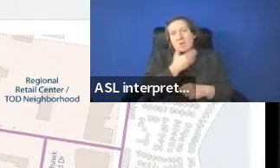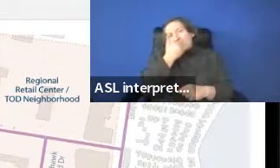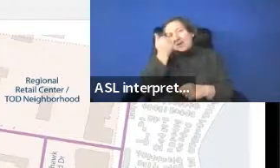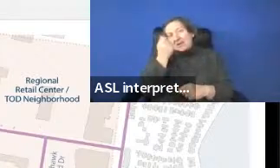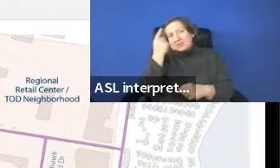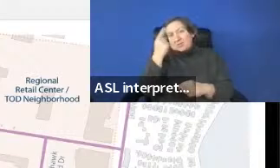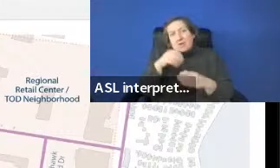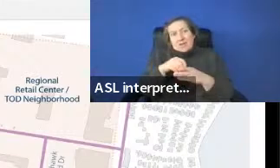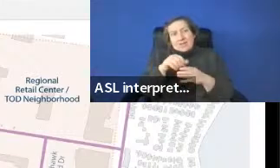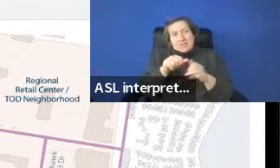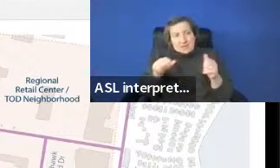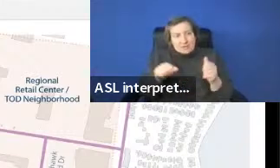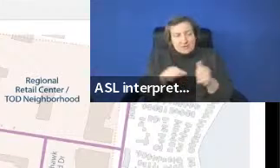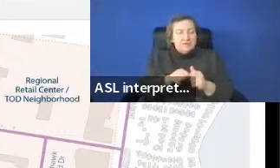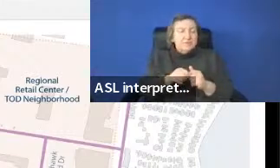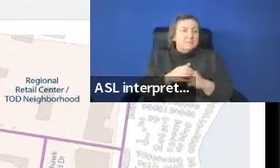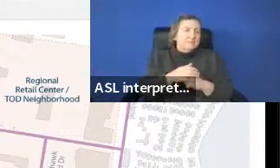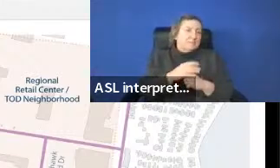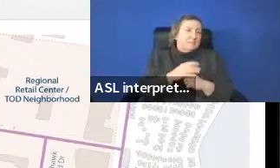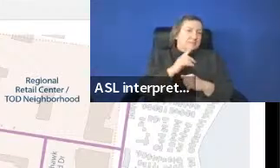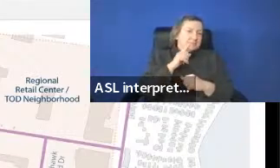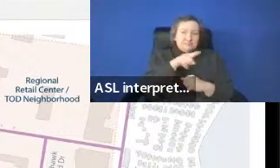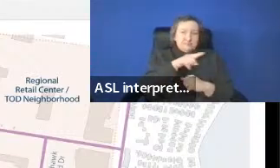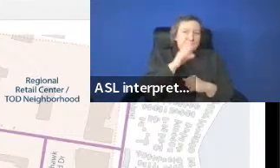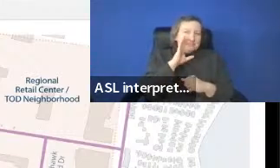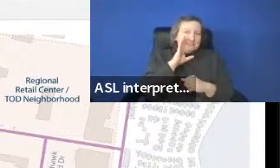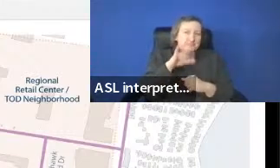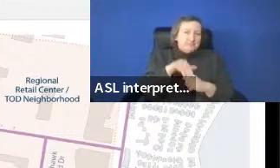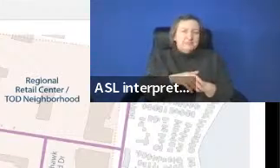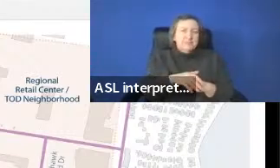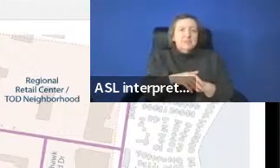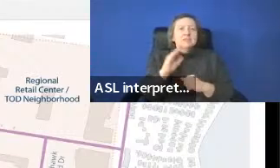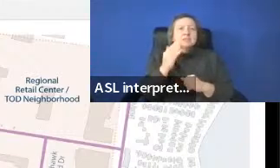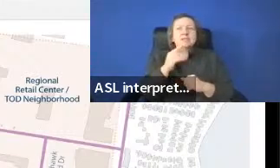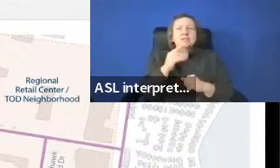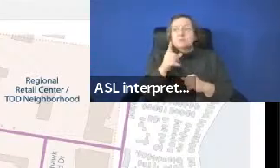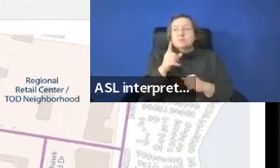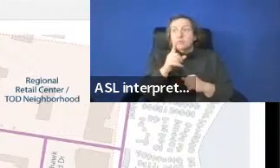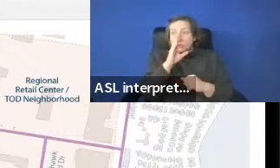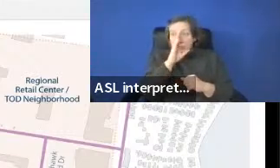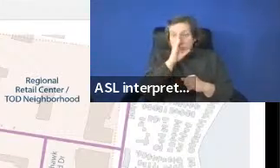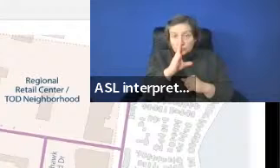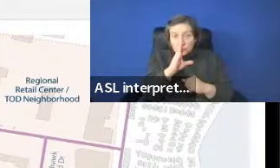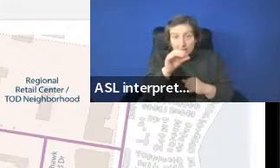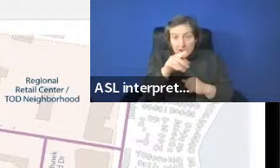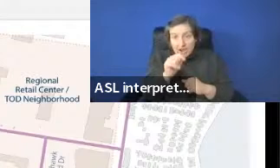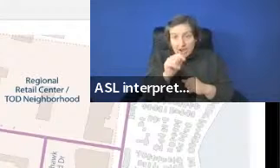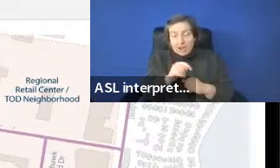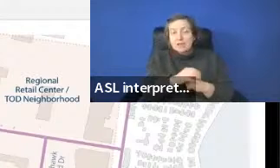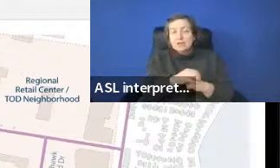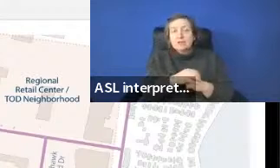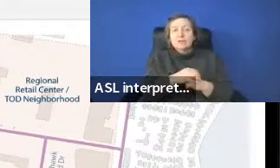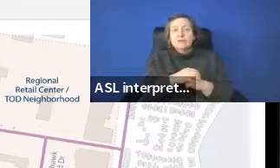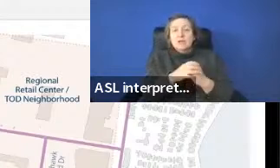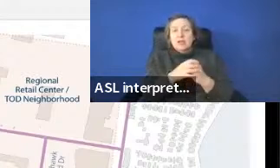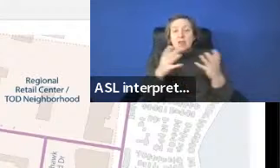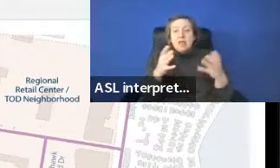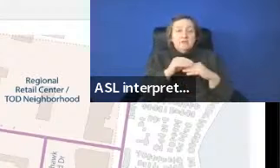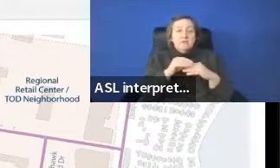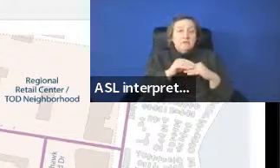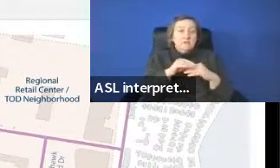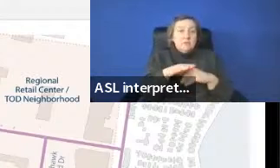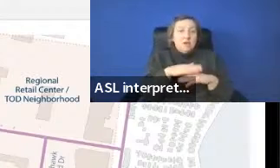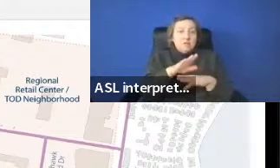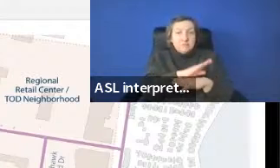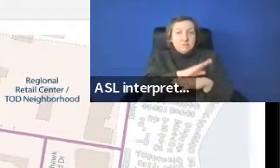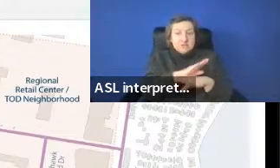area. I'm sure you're all aware, but it looks like you've straightened it out. I mean, there's a lot of impact on businesses that are there